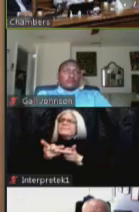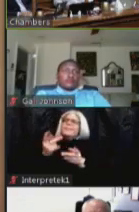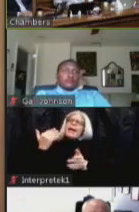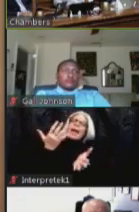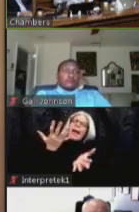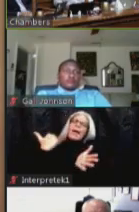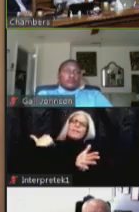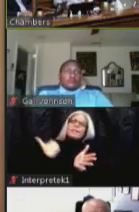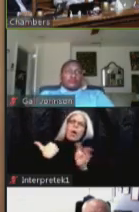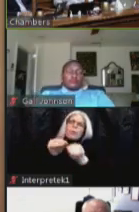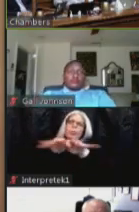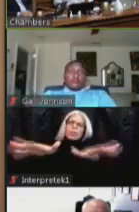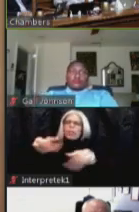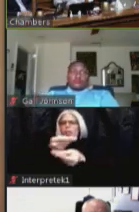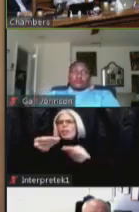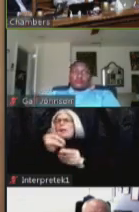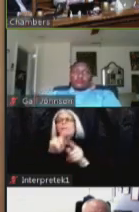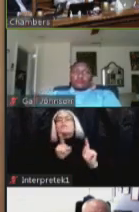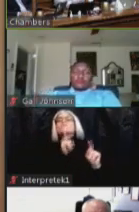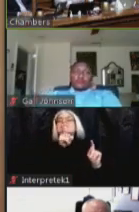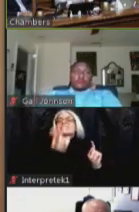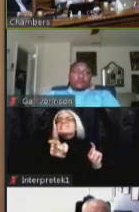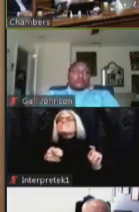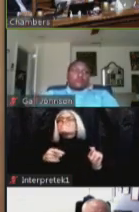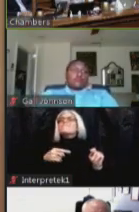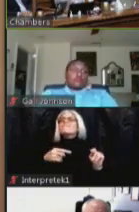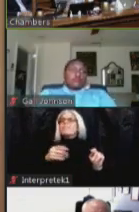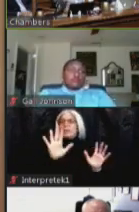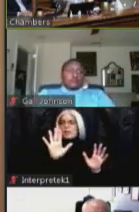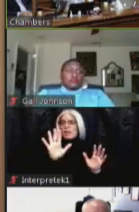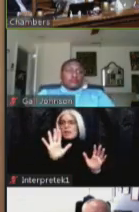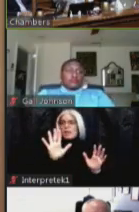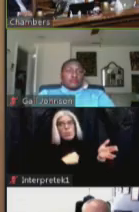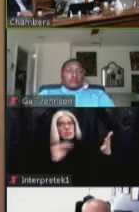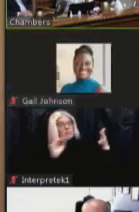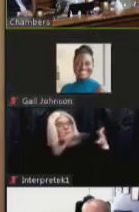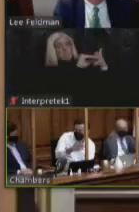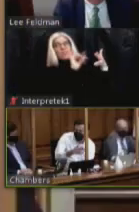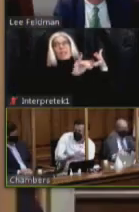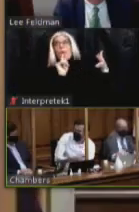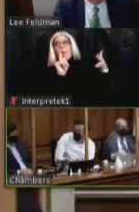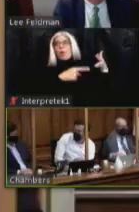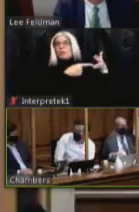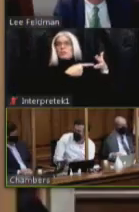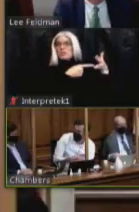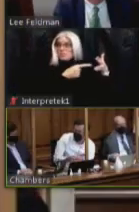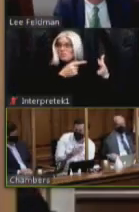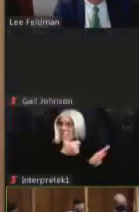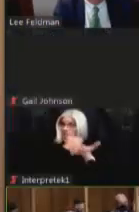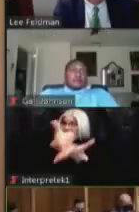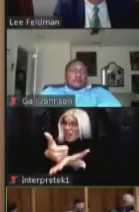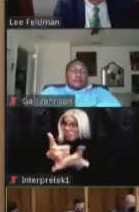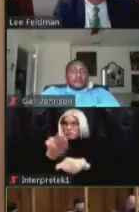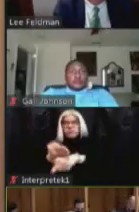I think that if having an order like this, then they probably wouldn't have done that great of a job on enforcing, not enforcing it,